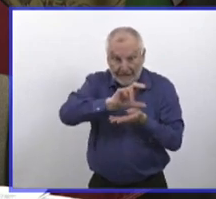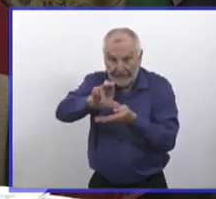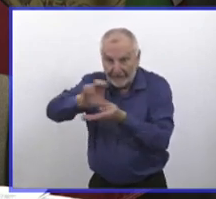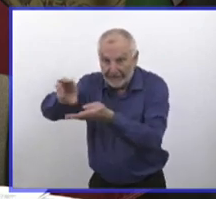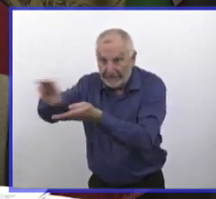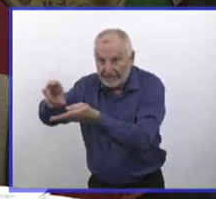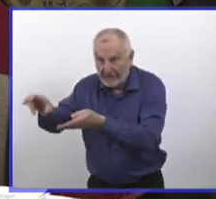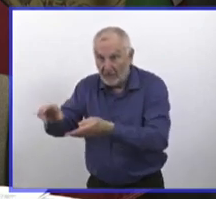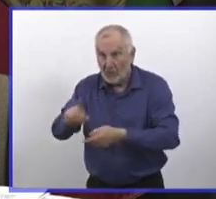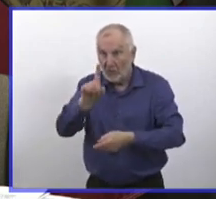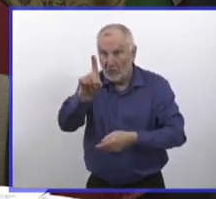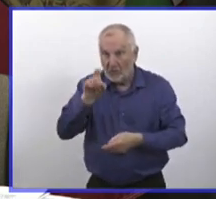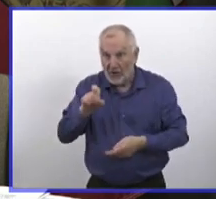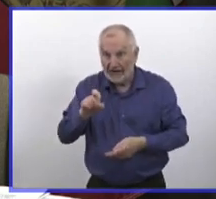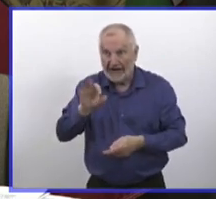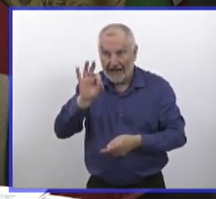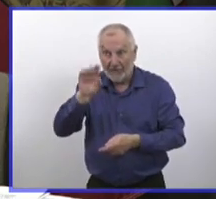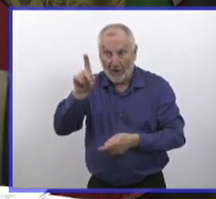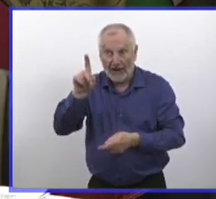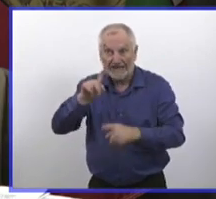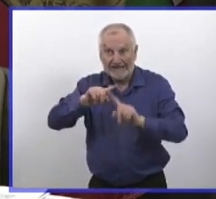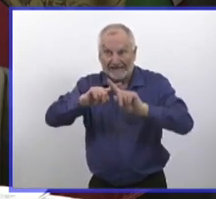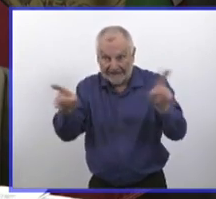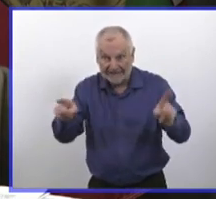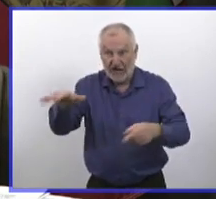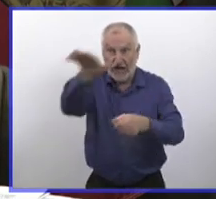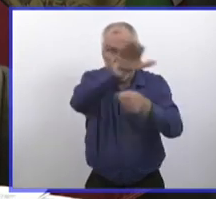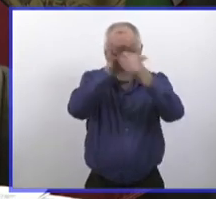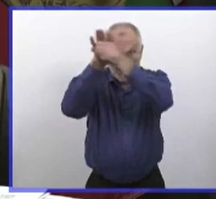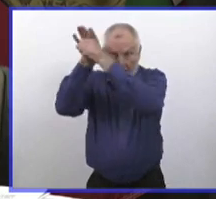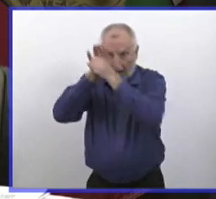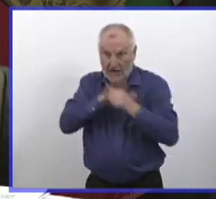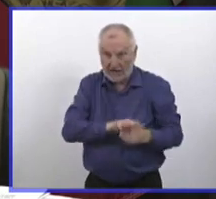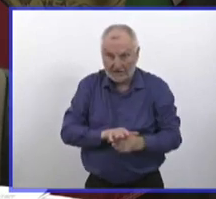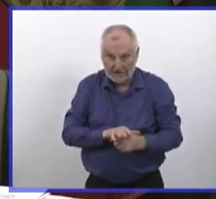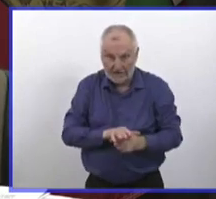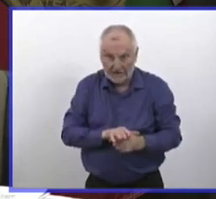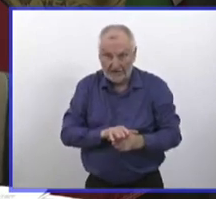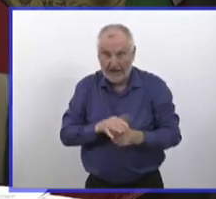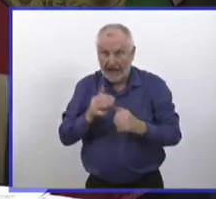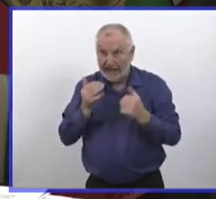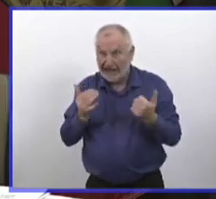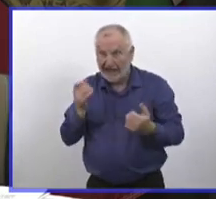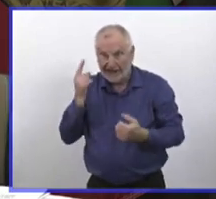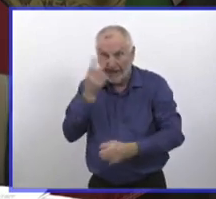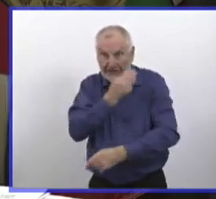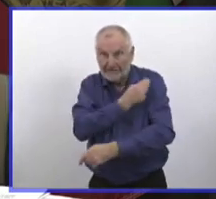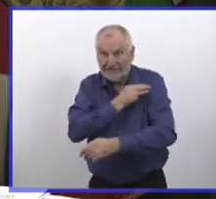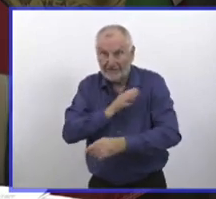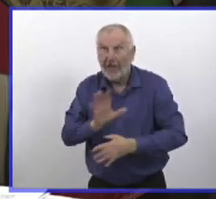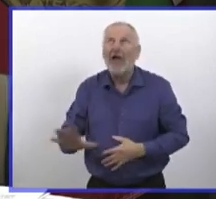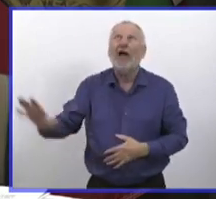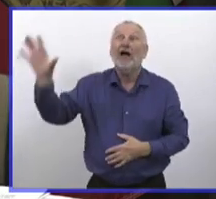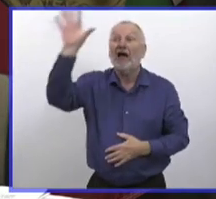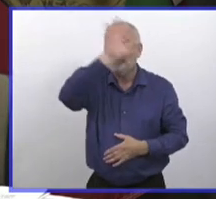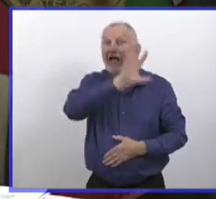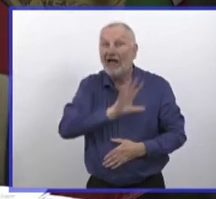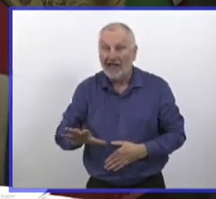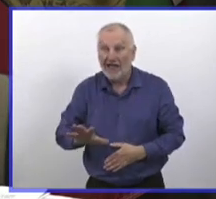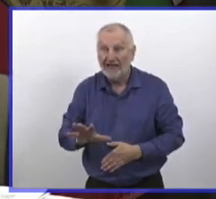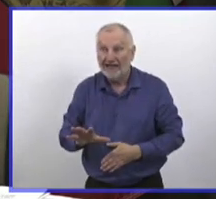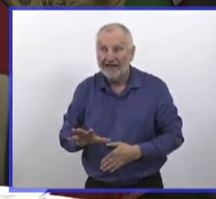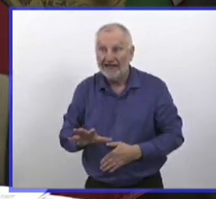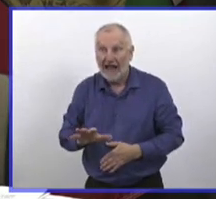191 locations. Obviously, it's a large, geographically complicated province, so they'll arrive over a period of